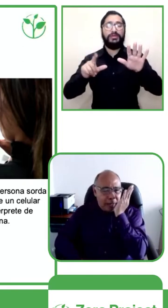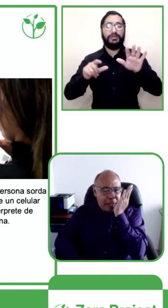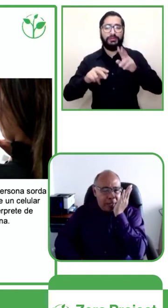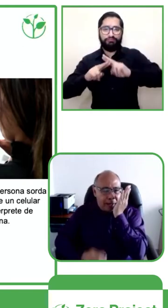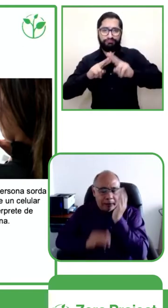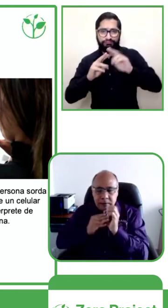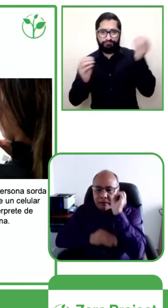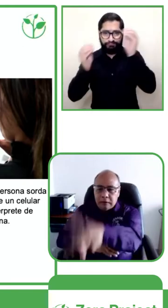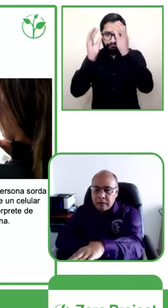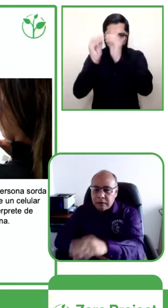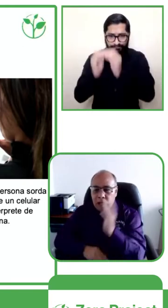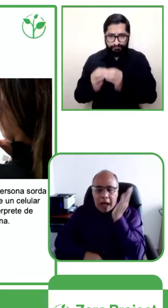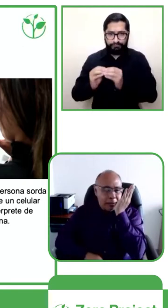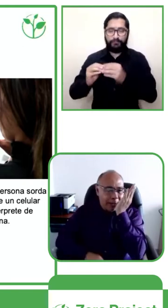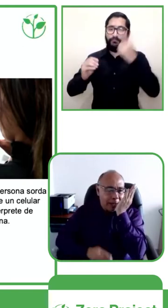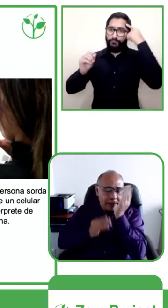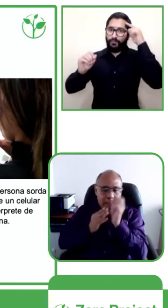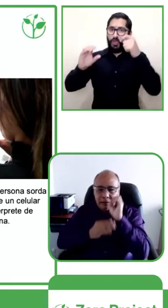messages